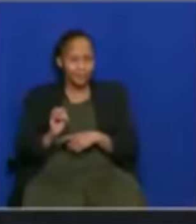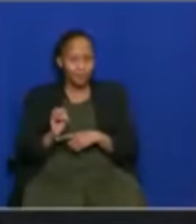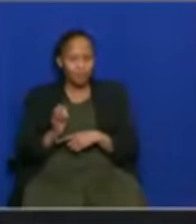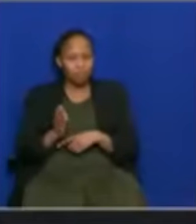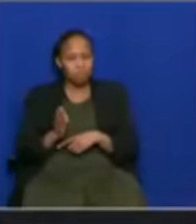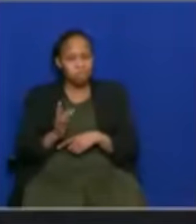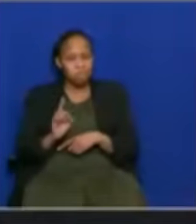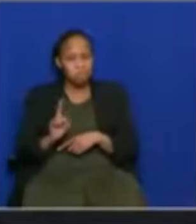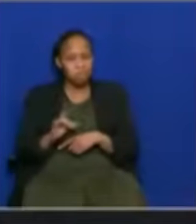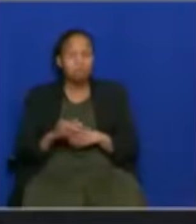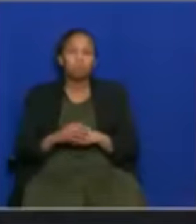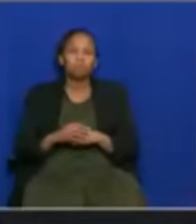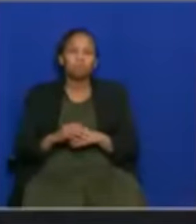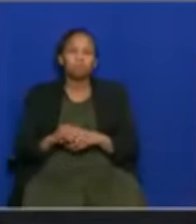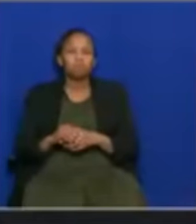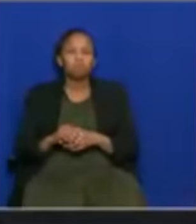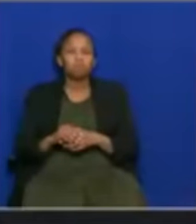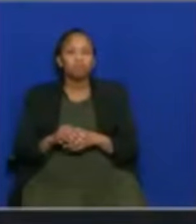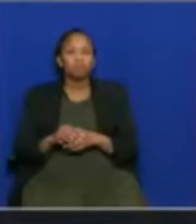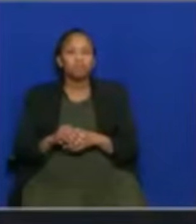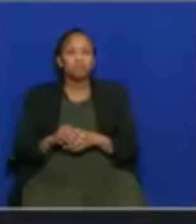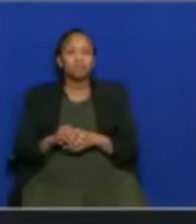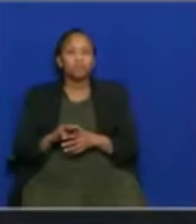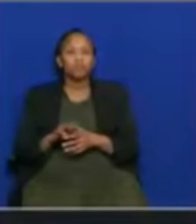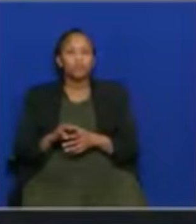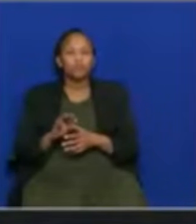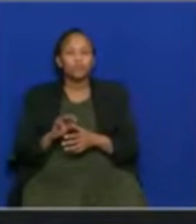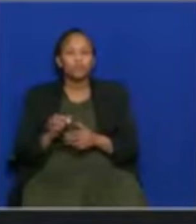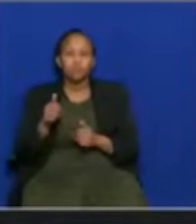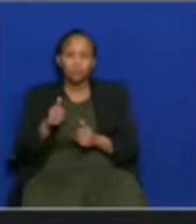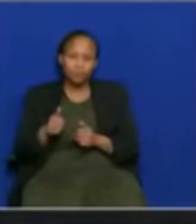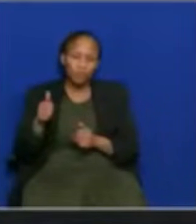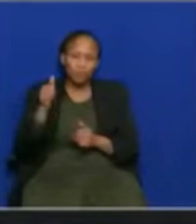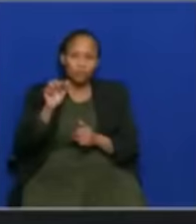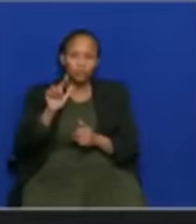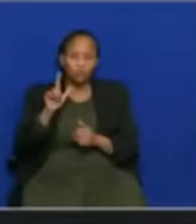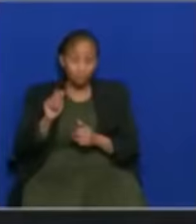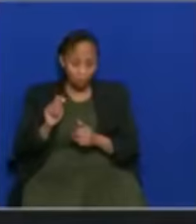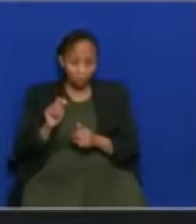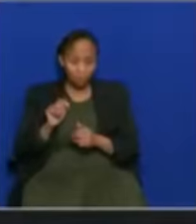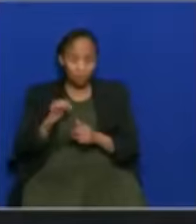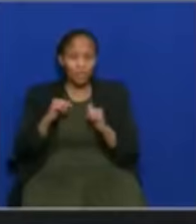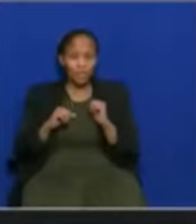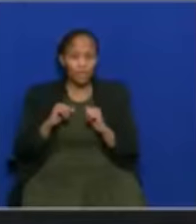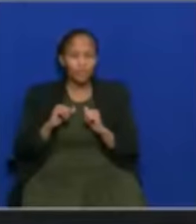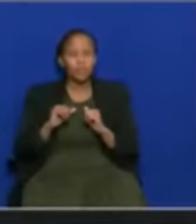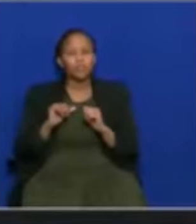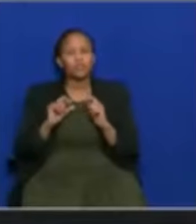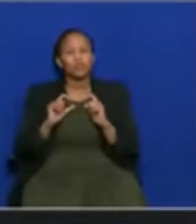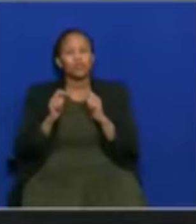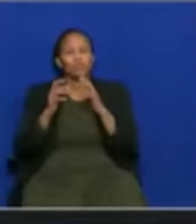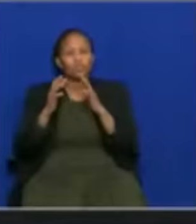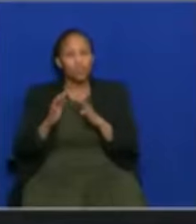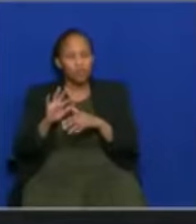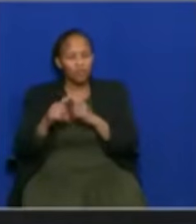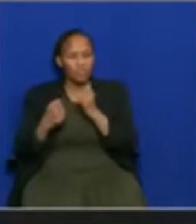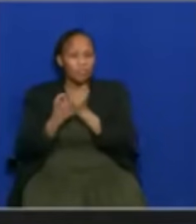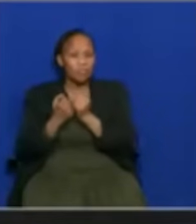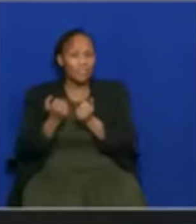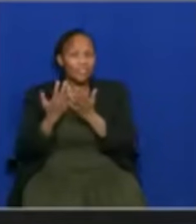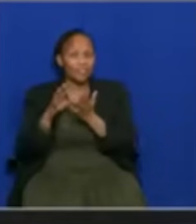signed by Lieutenant General, Acting Deputy National Commissioner, Support Services, El